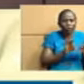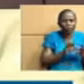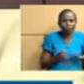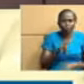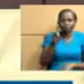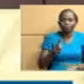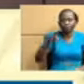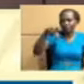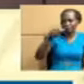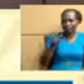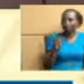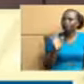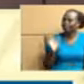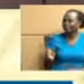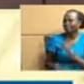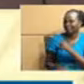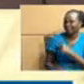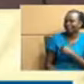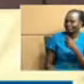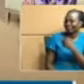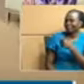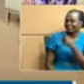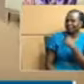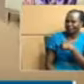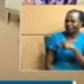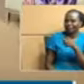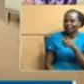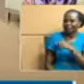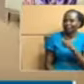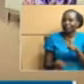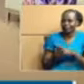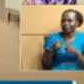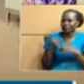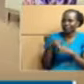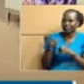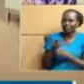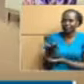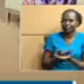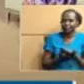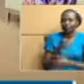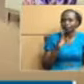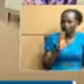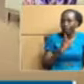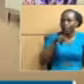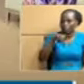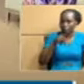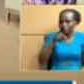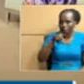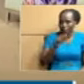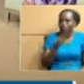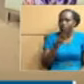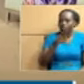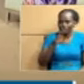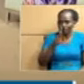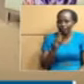Patrick. I also want to weigh in on the conversation. Yes. Can I bring in Patrick briefly? Then we'll weigh in,